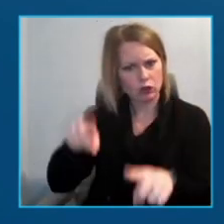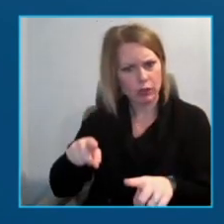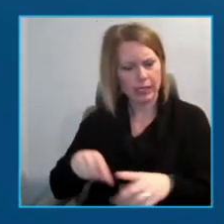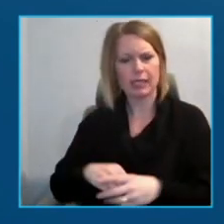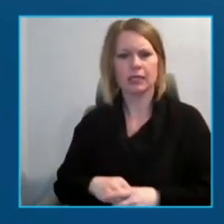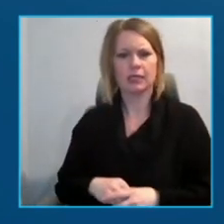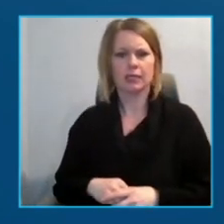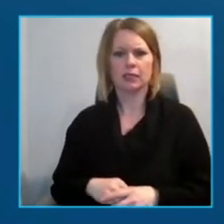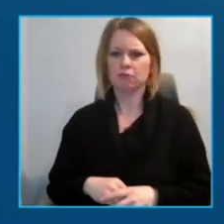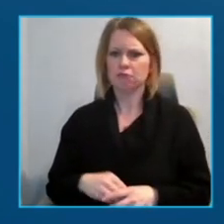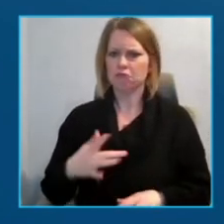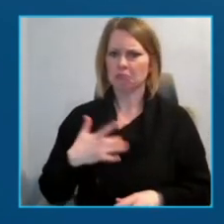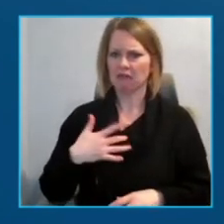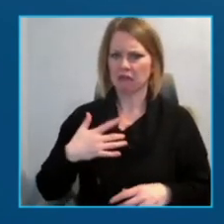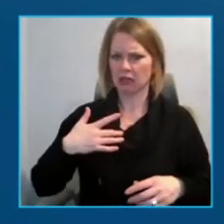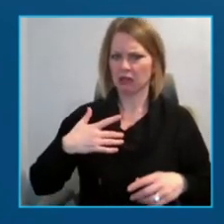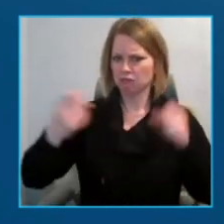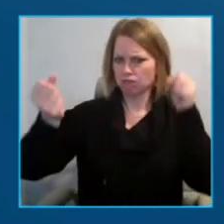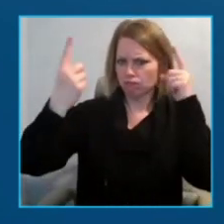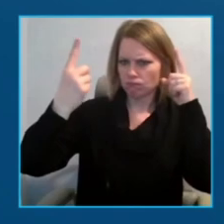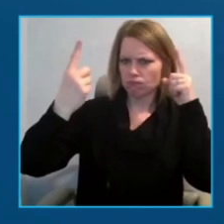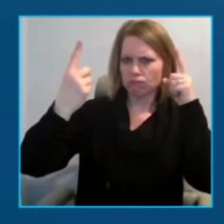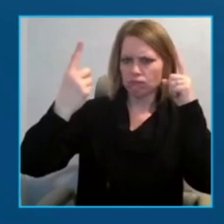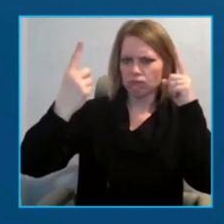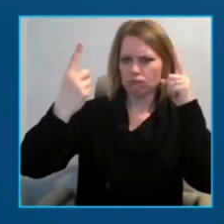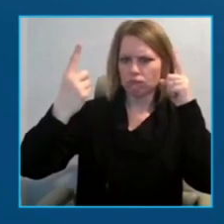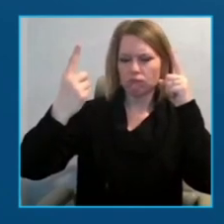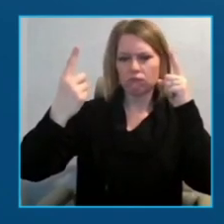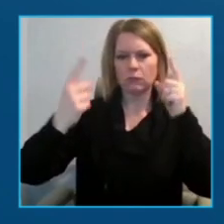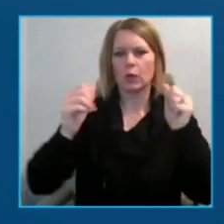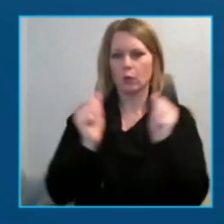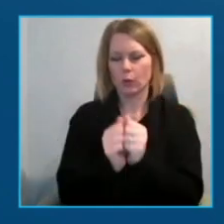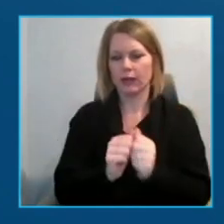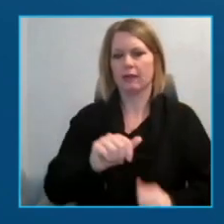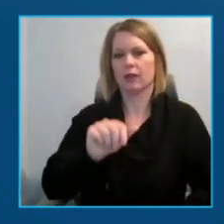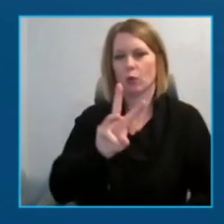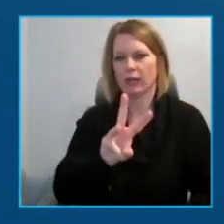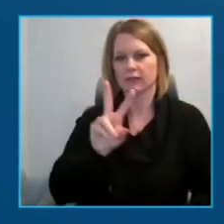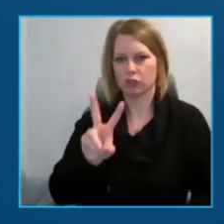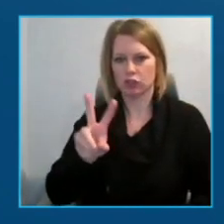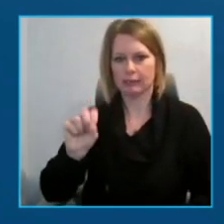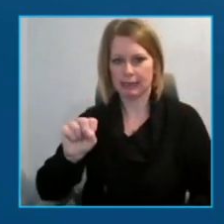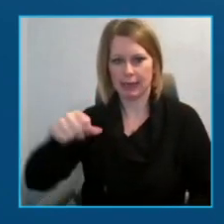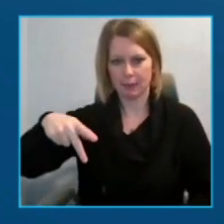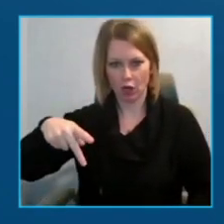like we're both on the same page of letting the West Virginia State Party